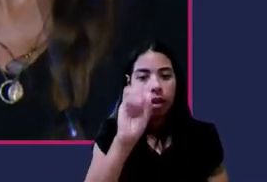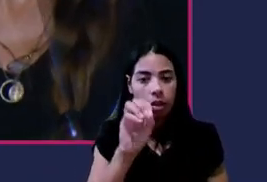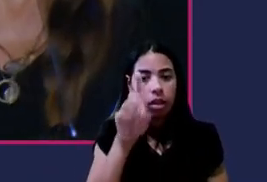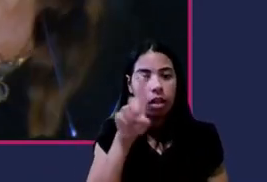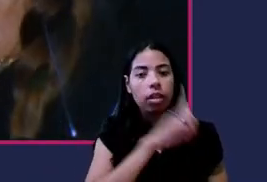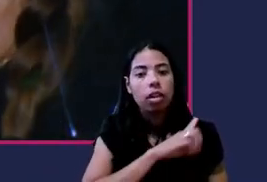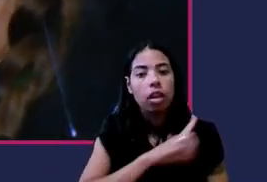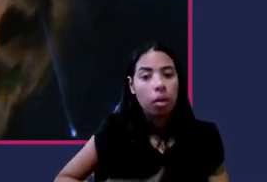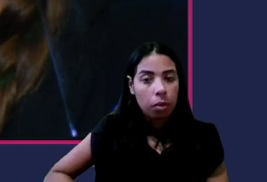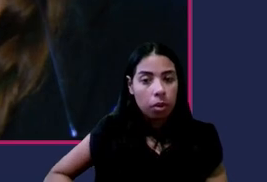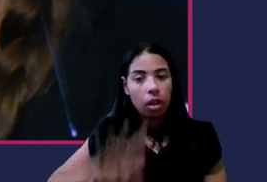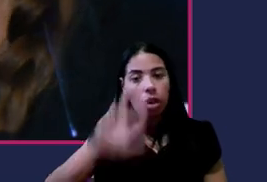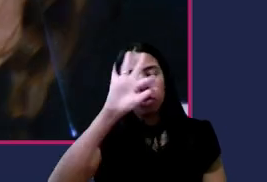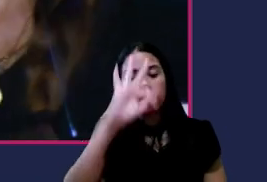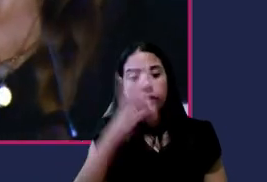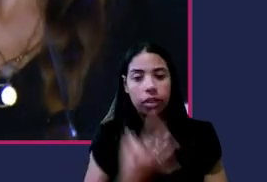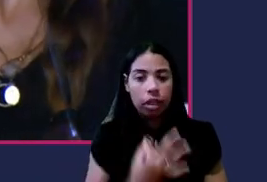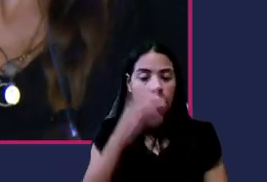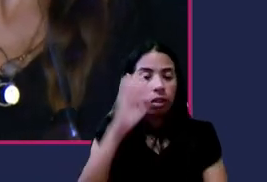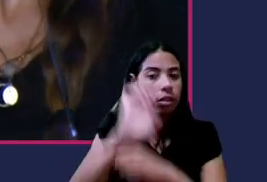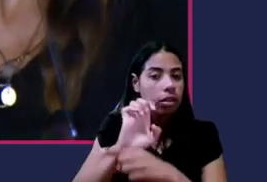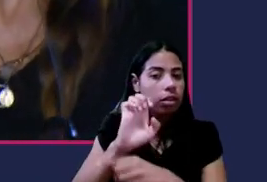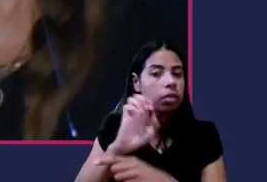State Congress person of the state of Goiás,